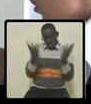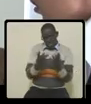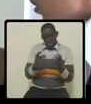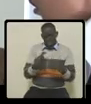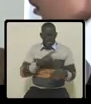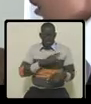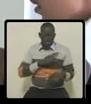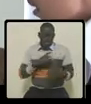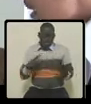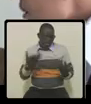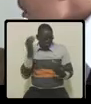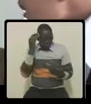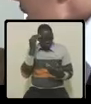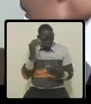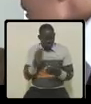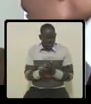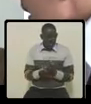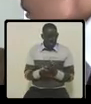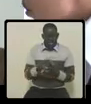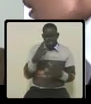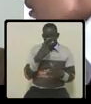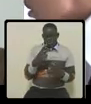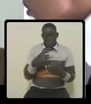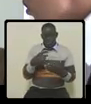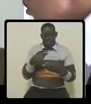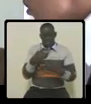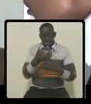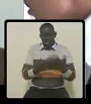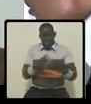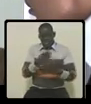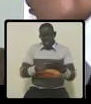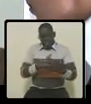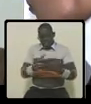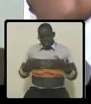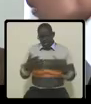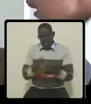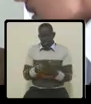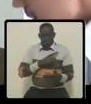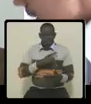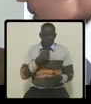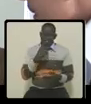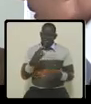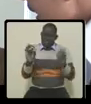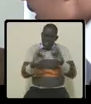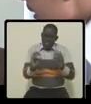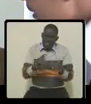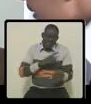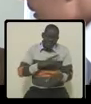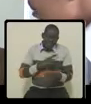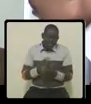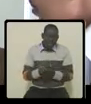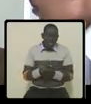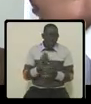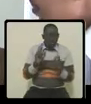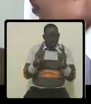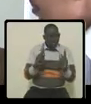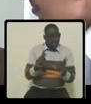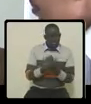how do you know that? I saw it on the timetable like 2 weeks ago. Dude, why didn't you tell me? I did tell you, didn't I?